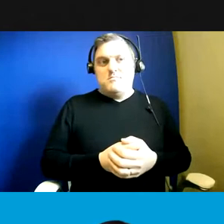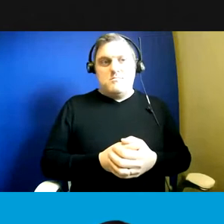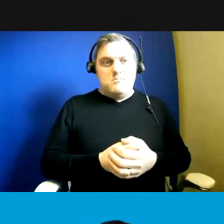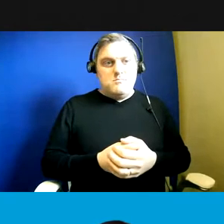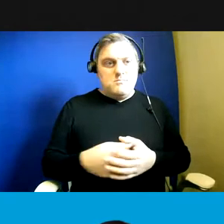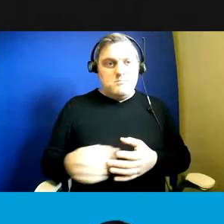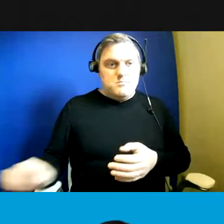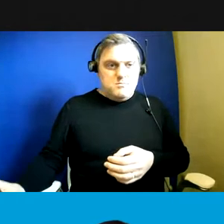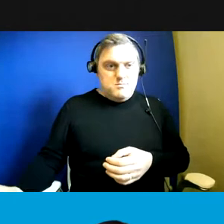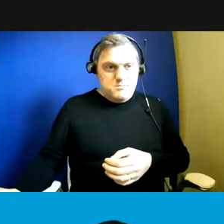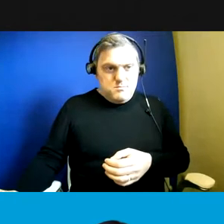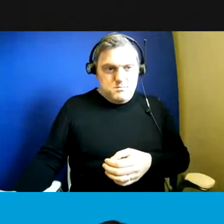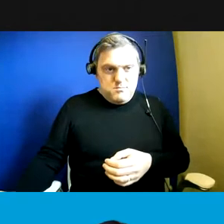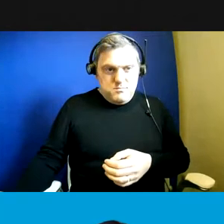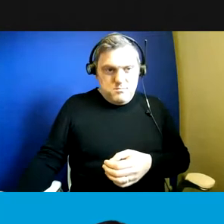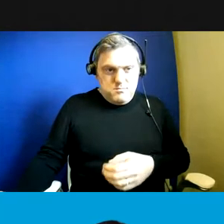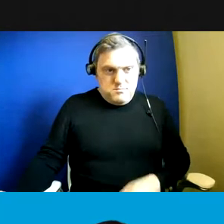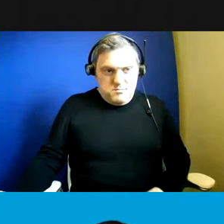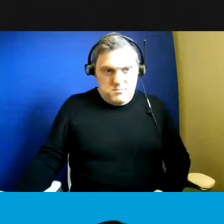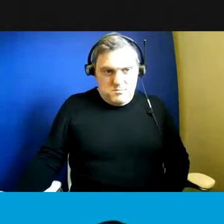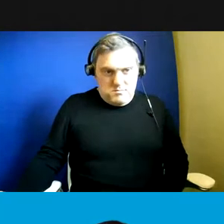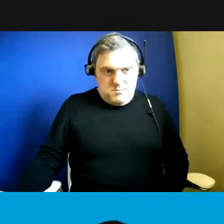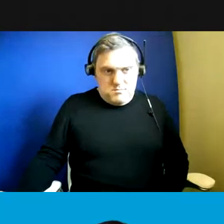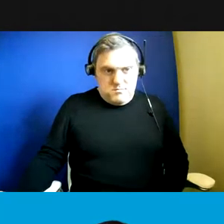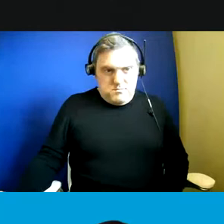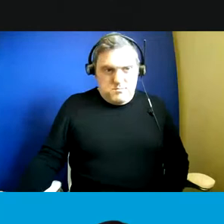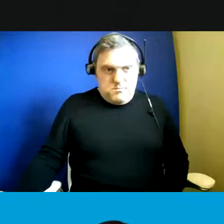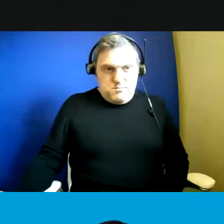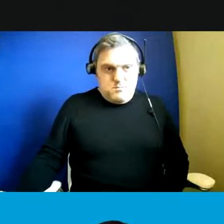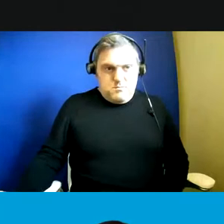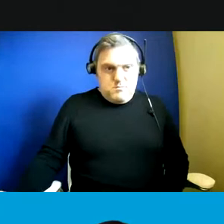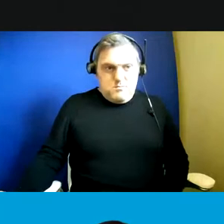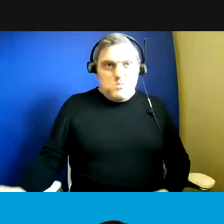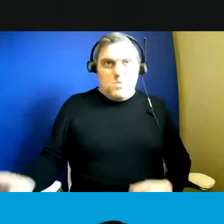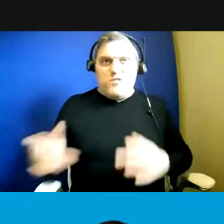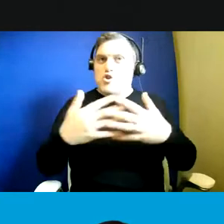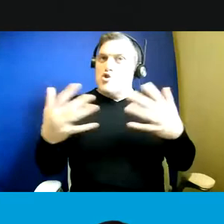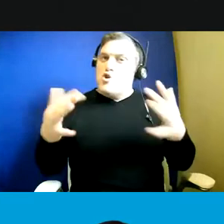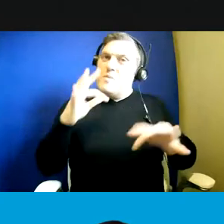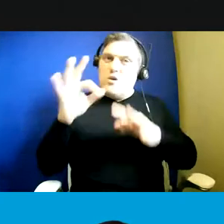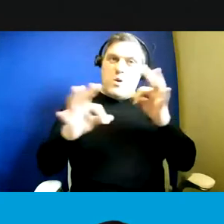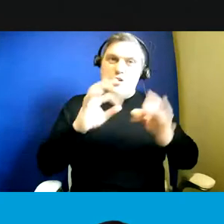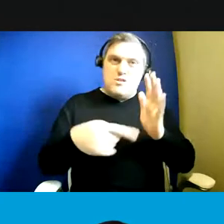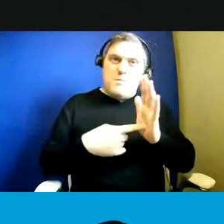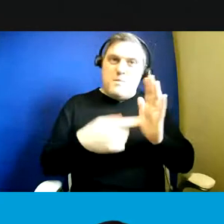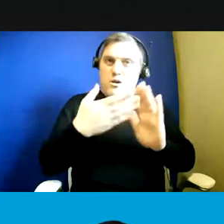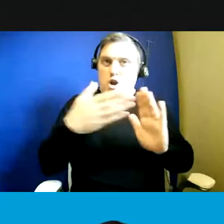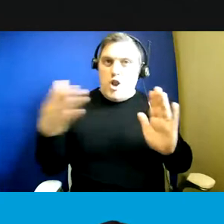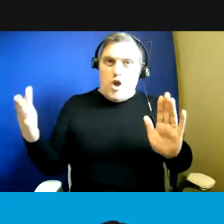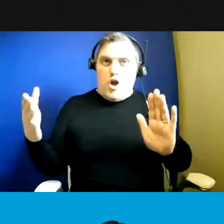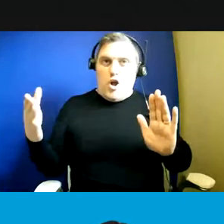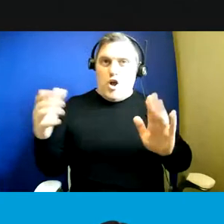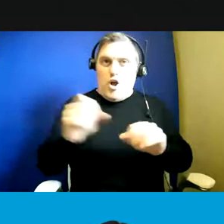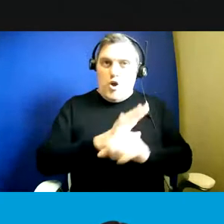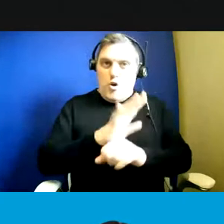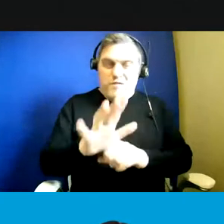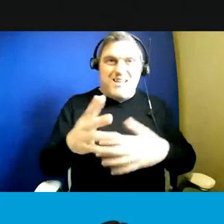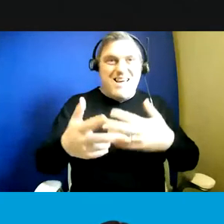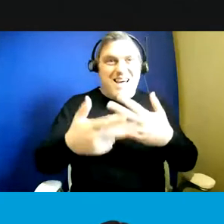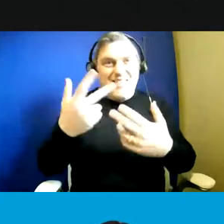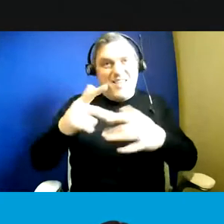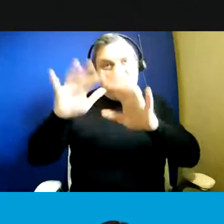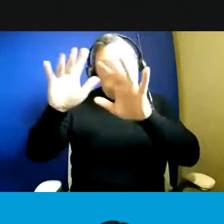I am sorry that we have so many questions about long COVID, which right. is what I'm very happy if you put anything in the